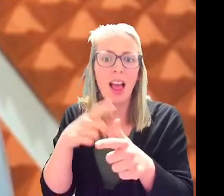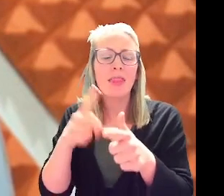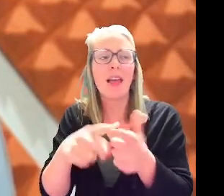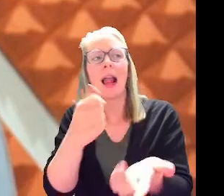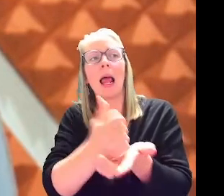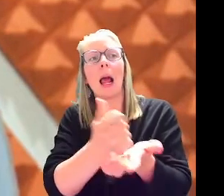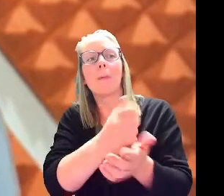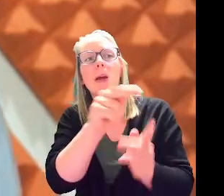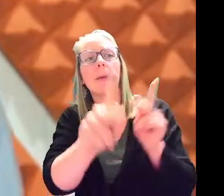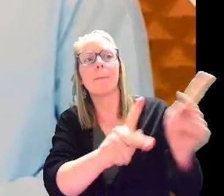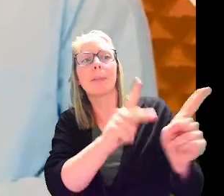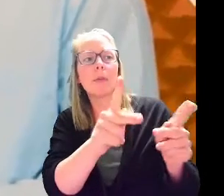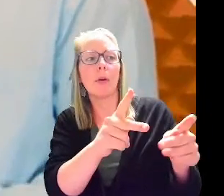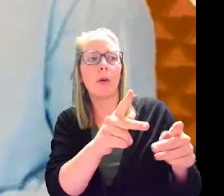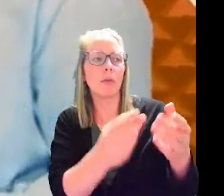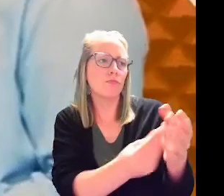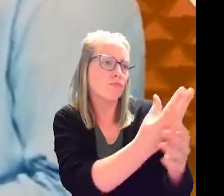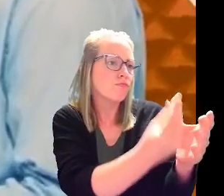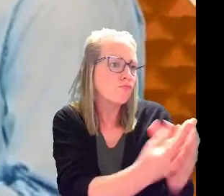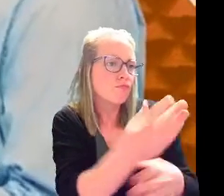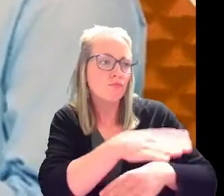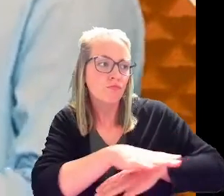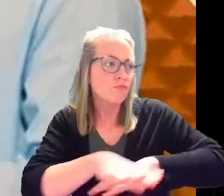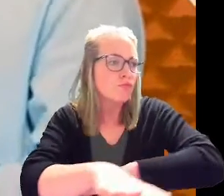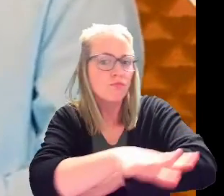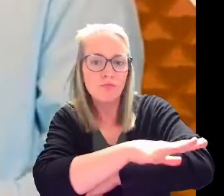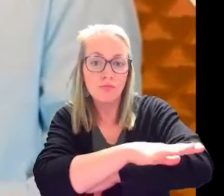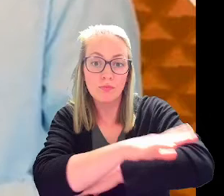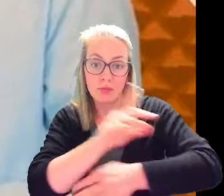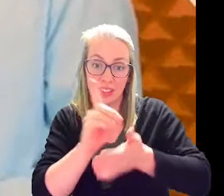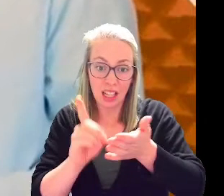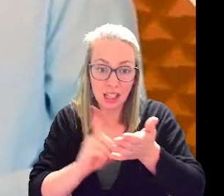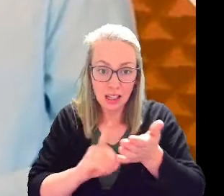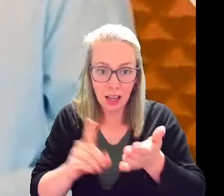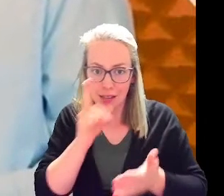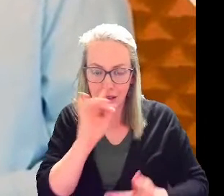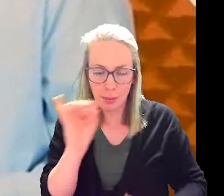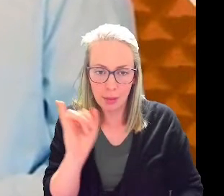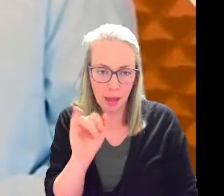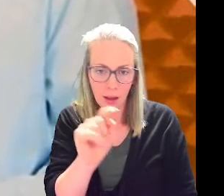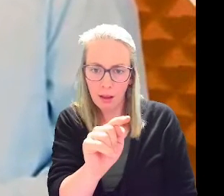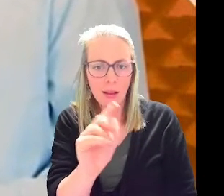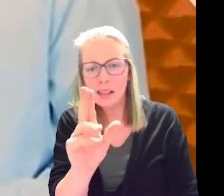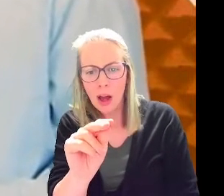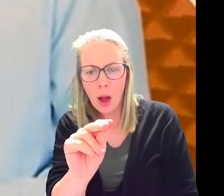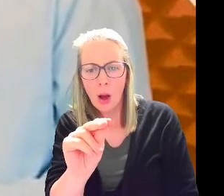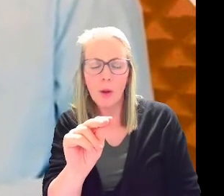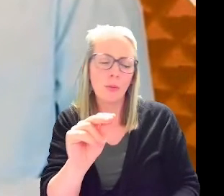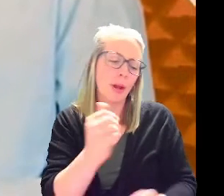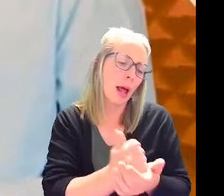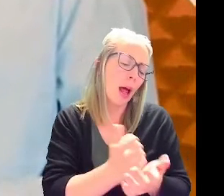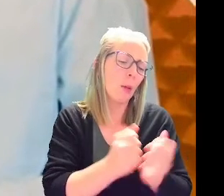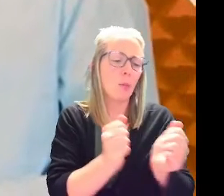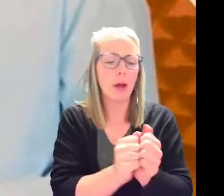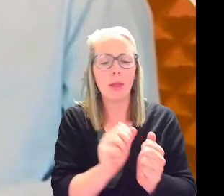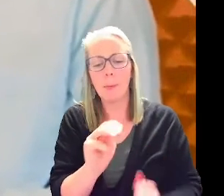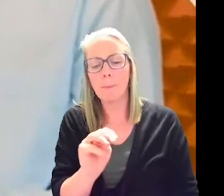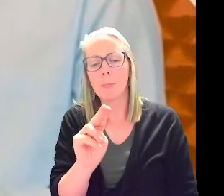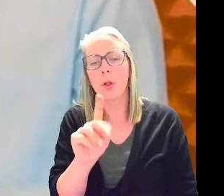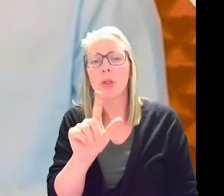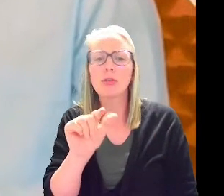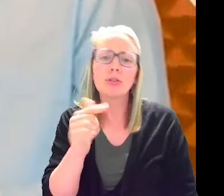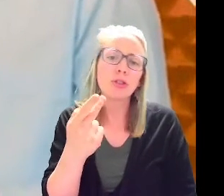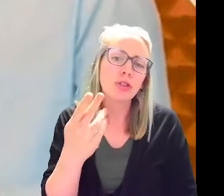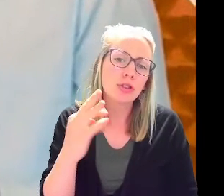landscape. Now, if you're saying, how did he do that? Well, he didn't necessarily design something like this, but he would help with mulching. He would help with,